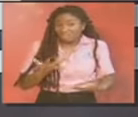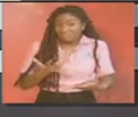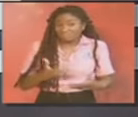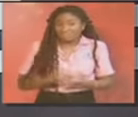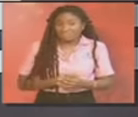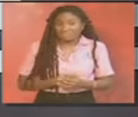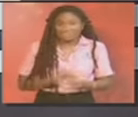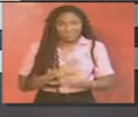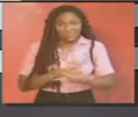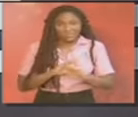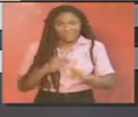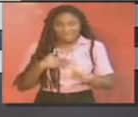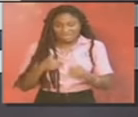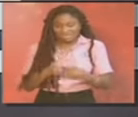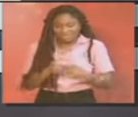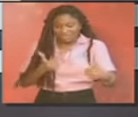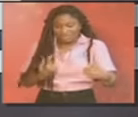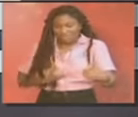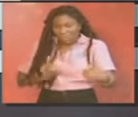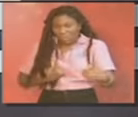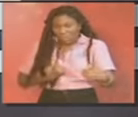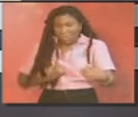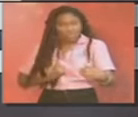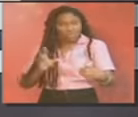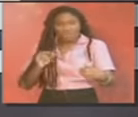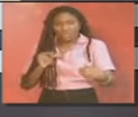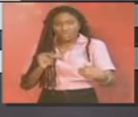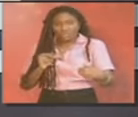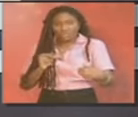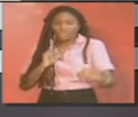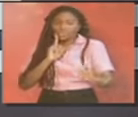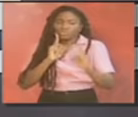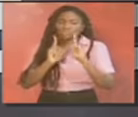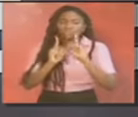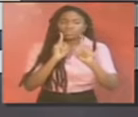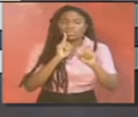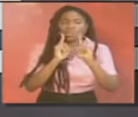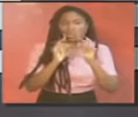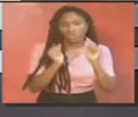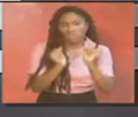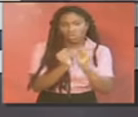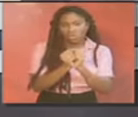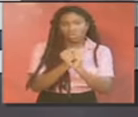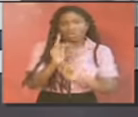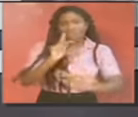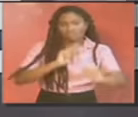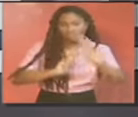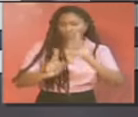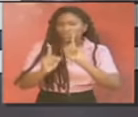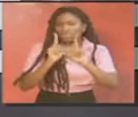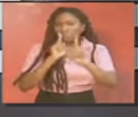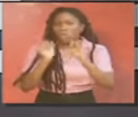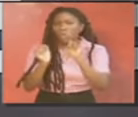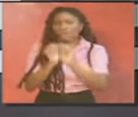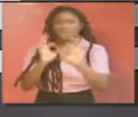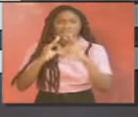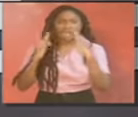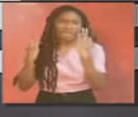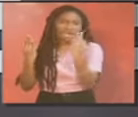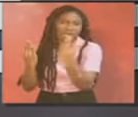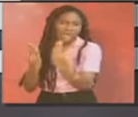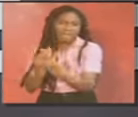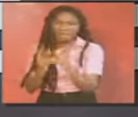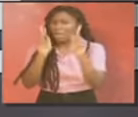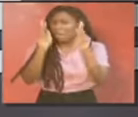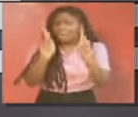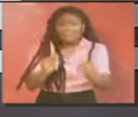don't stay isolated, but reach out to a loved one, a family member, someone in your faith